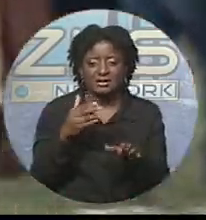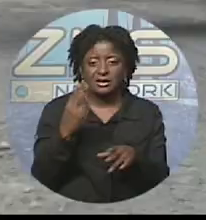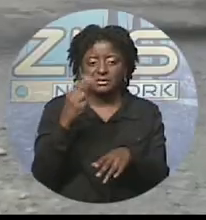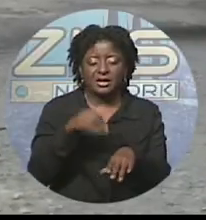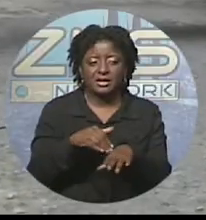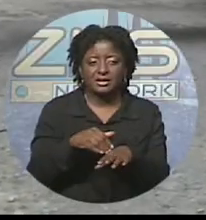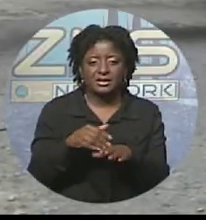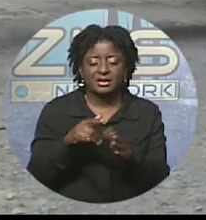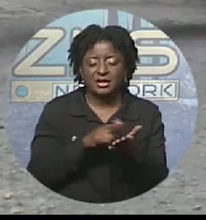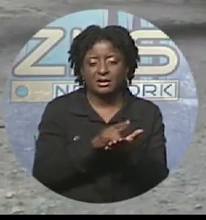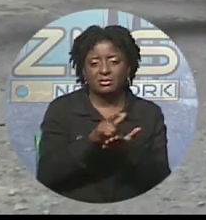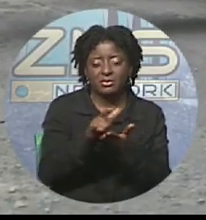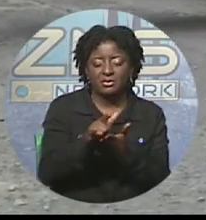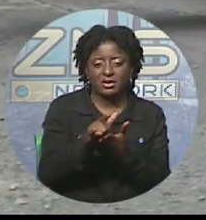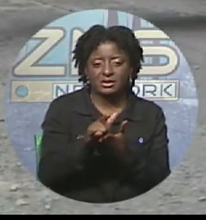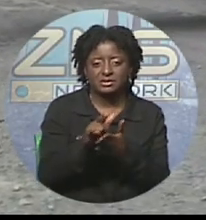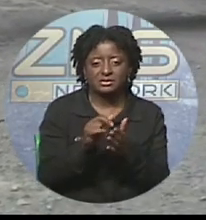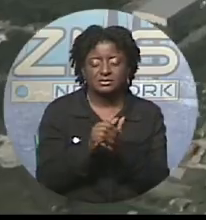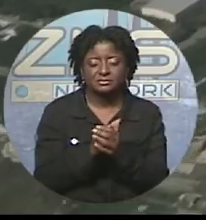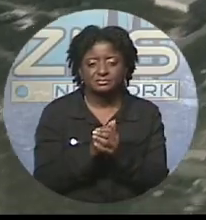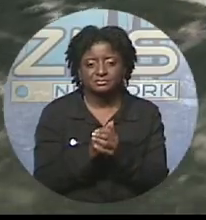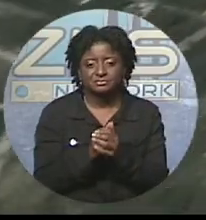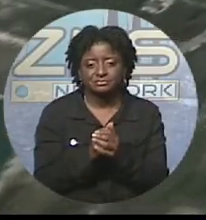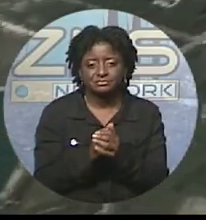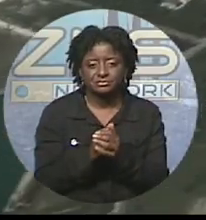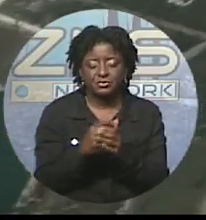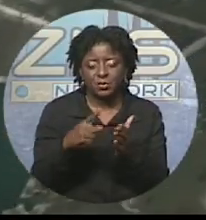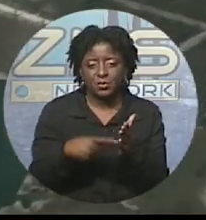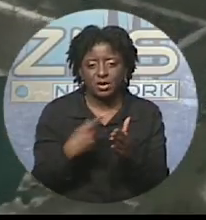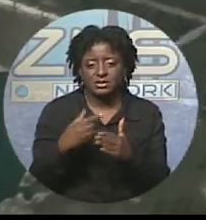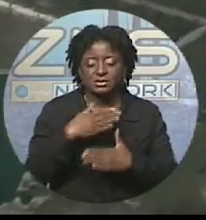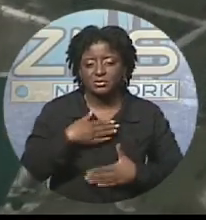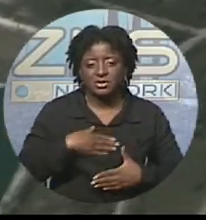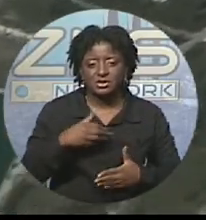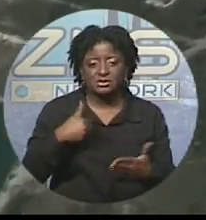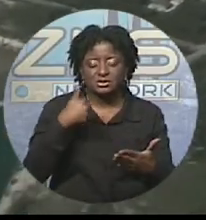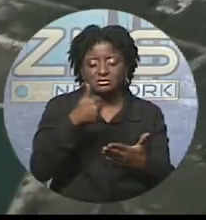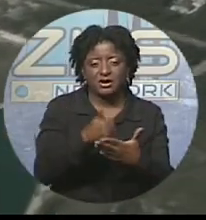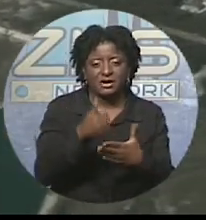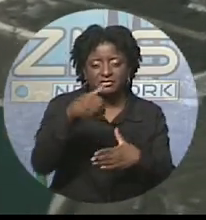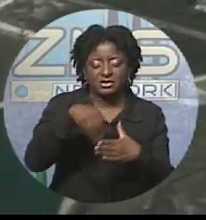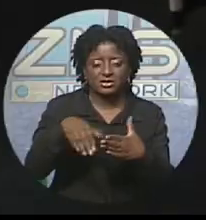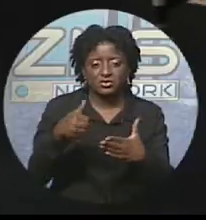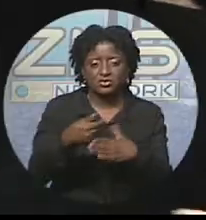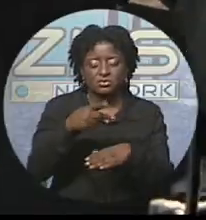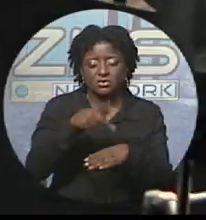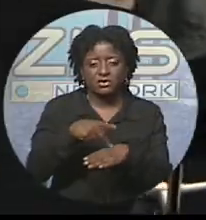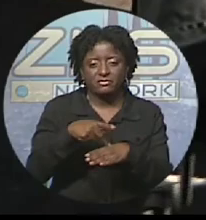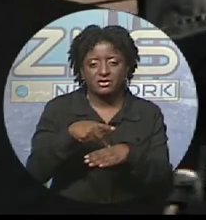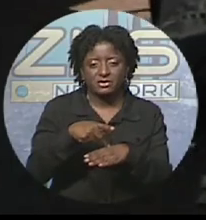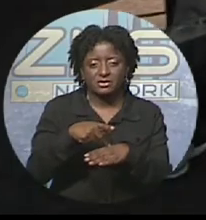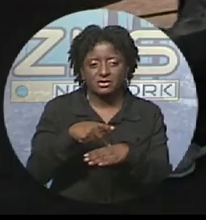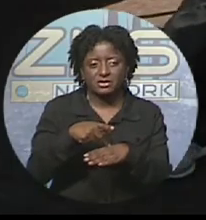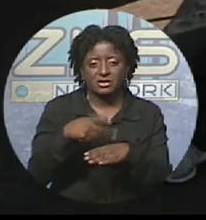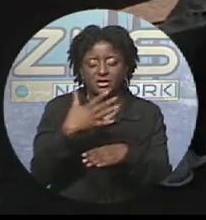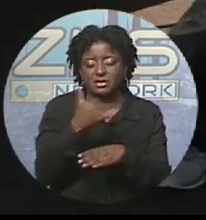Still devastated by the loss. Once the bodies arrived in New Providence, morticians were on hand to collect them.